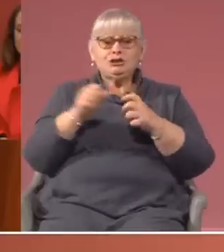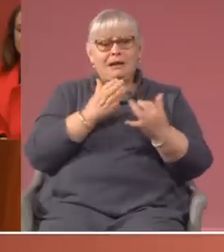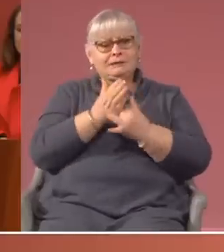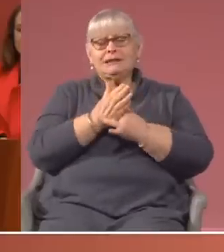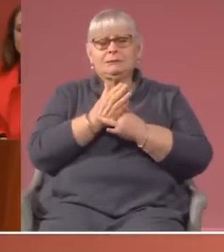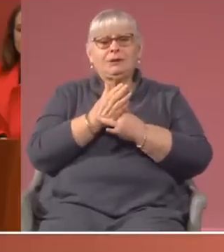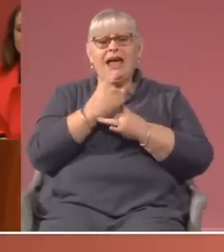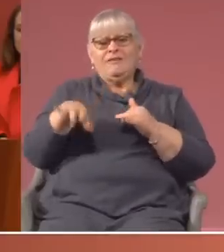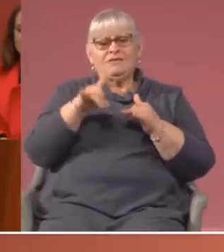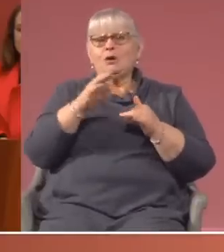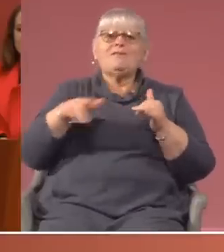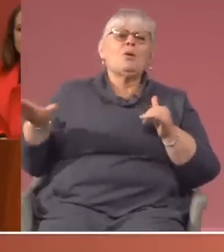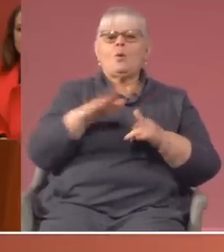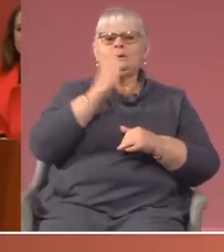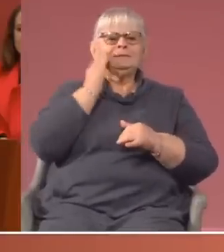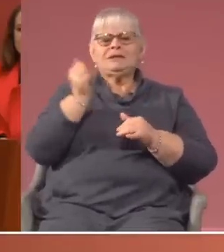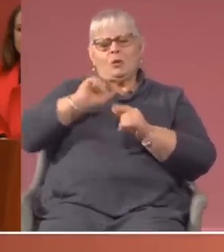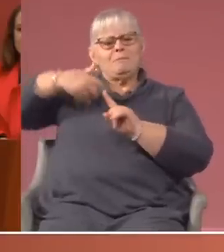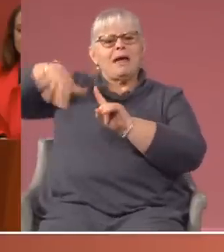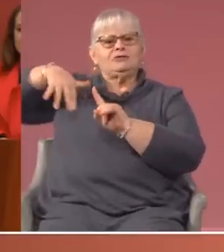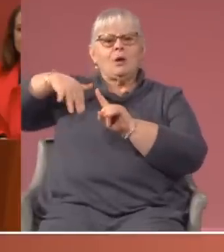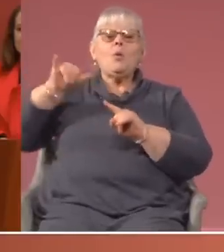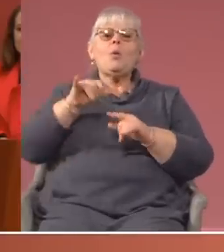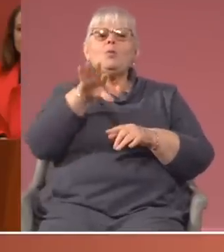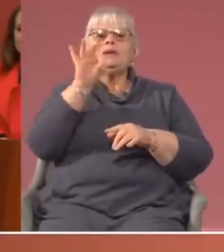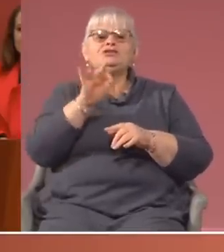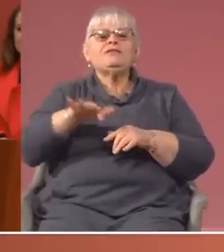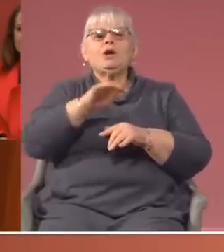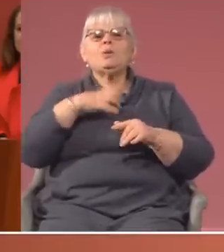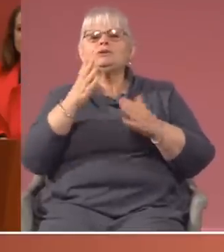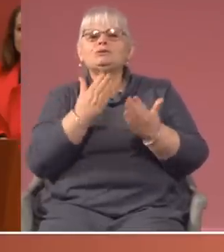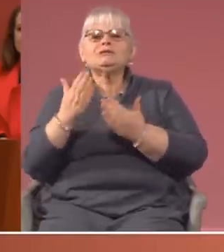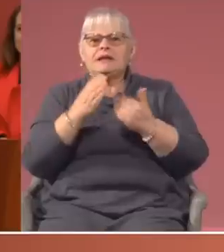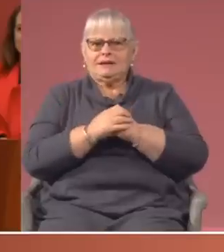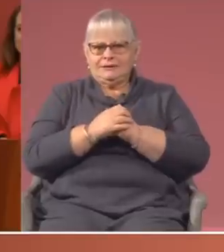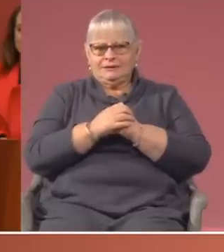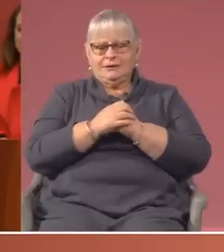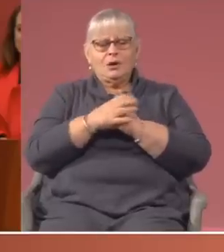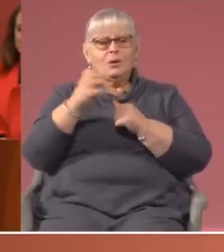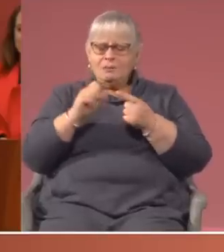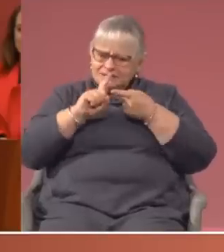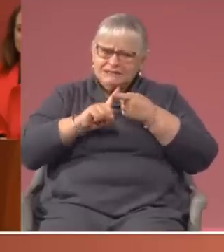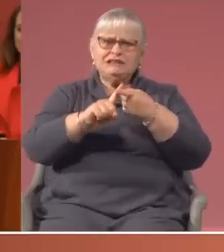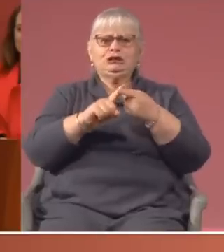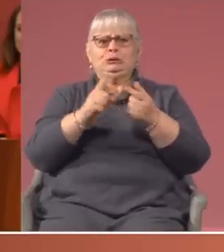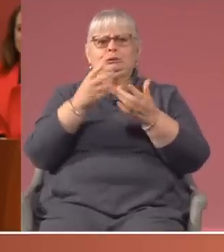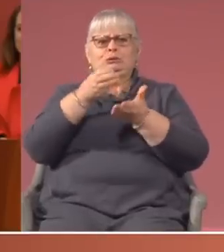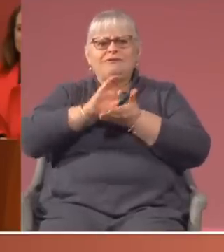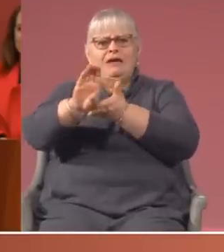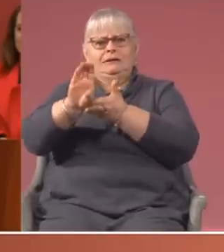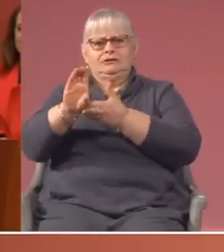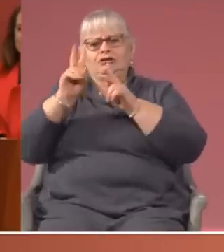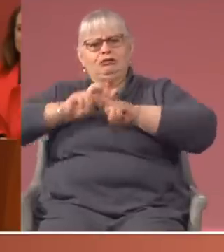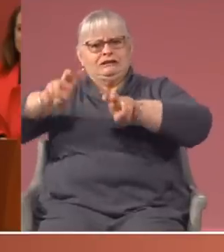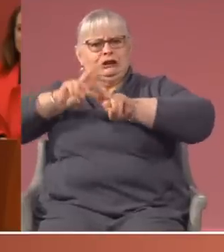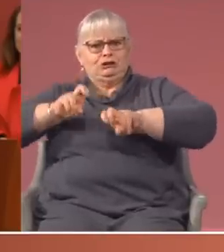study, regardless of their background or chosen field. We must continue to fund research for the public good. As the